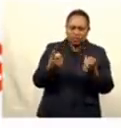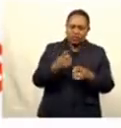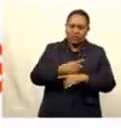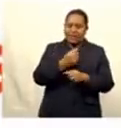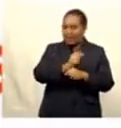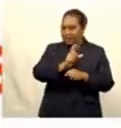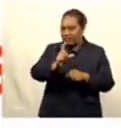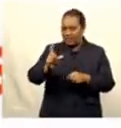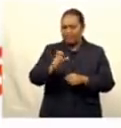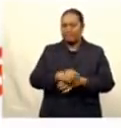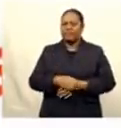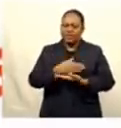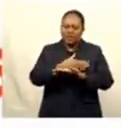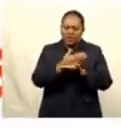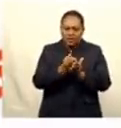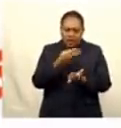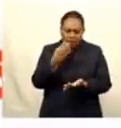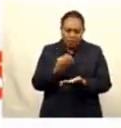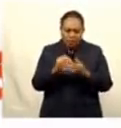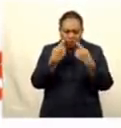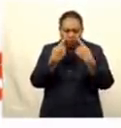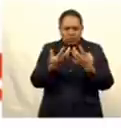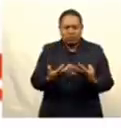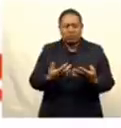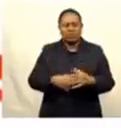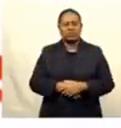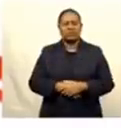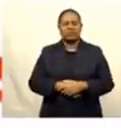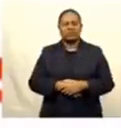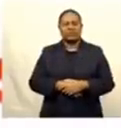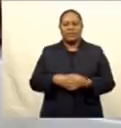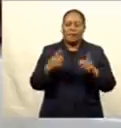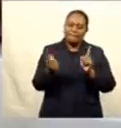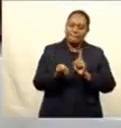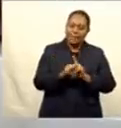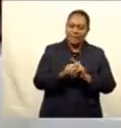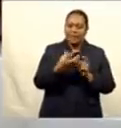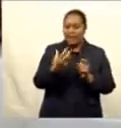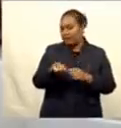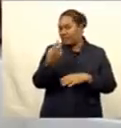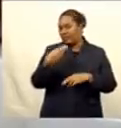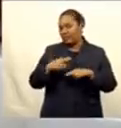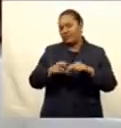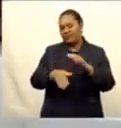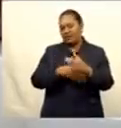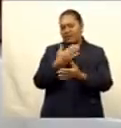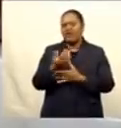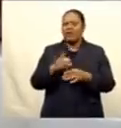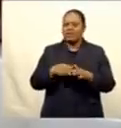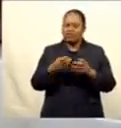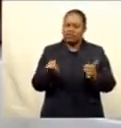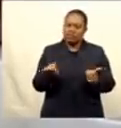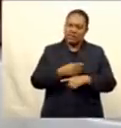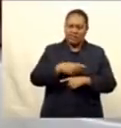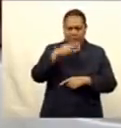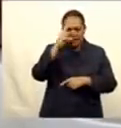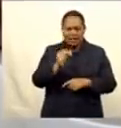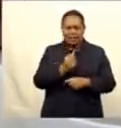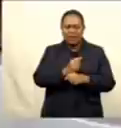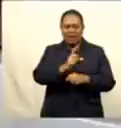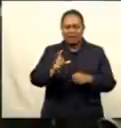company. The shareholders approved almost unanimously at a meeting on Friday the resolution to change the company's name, which had